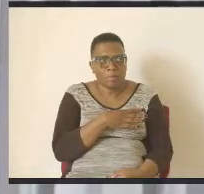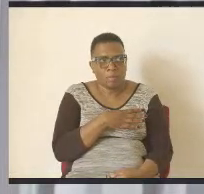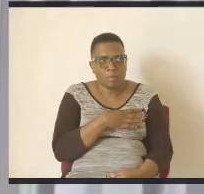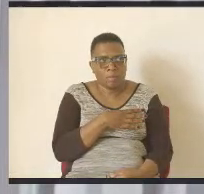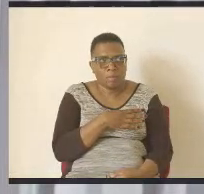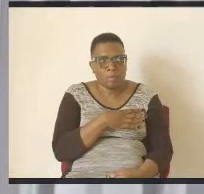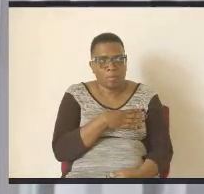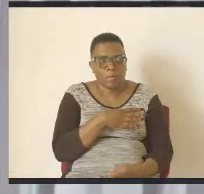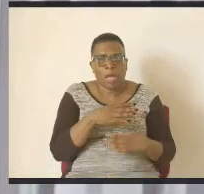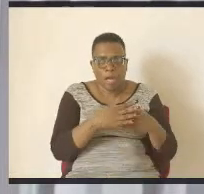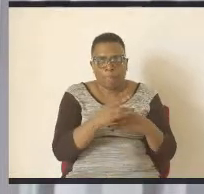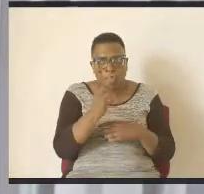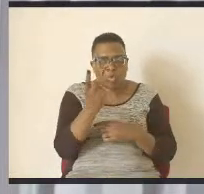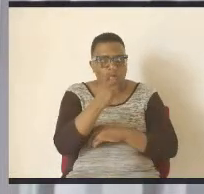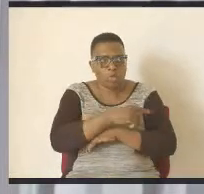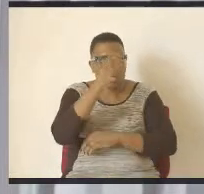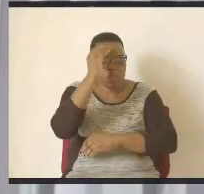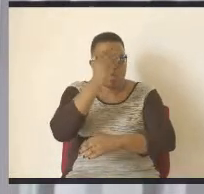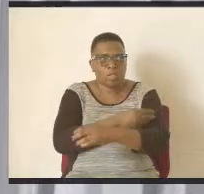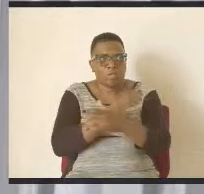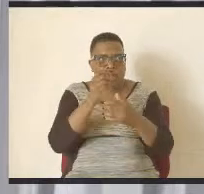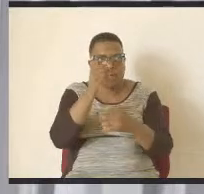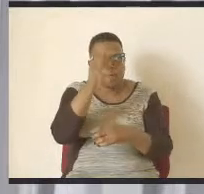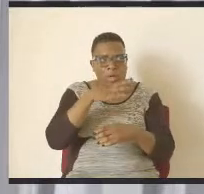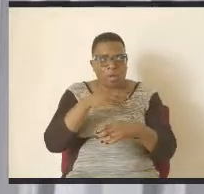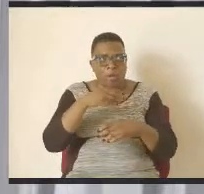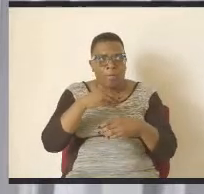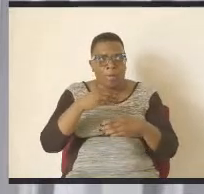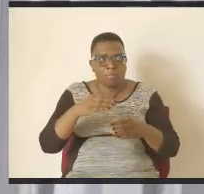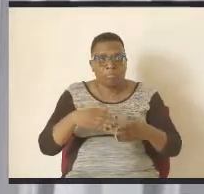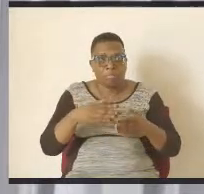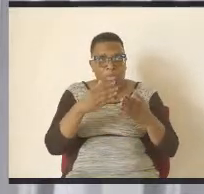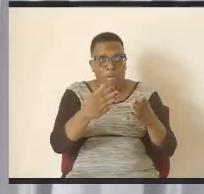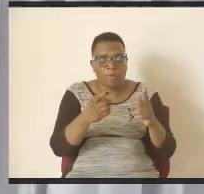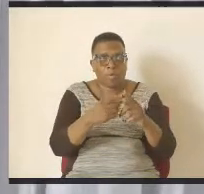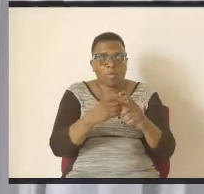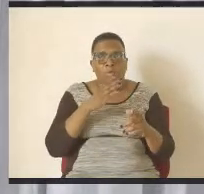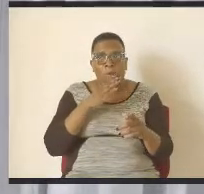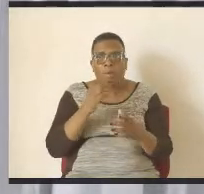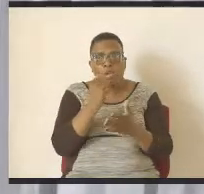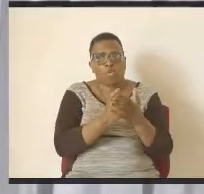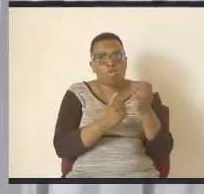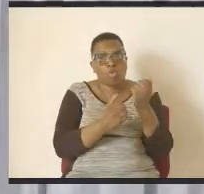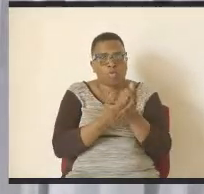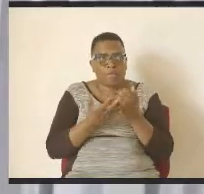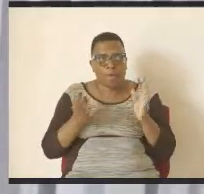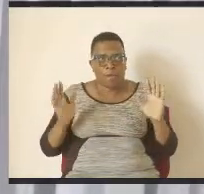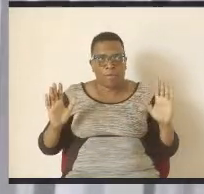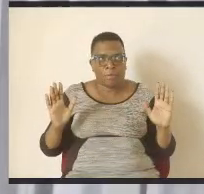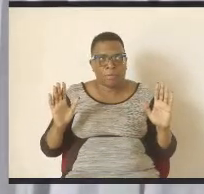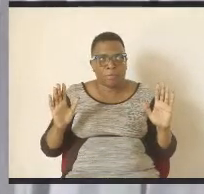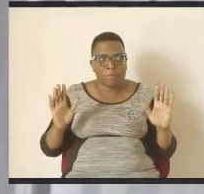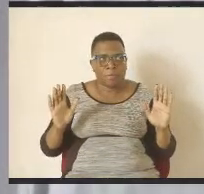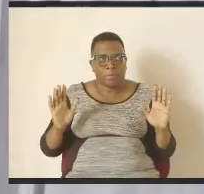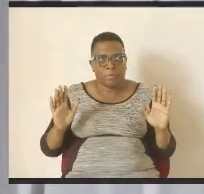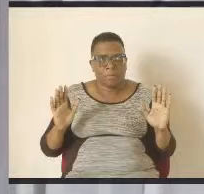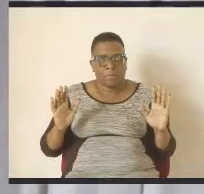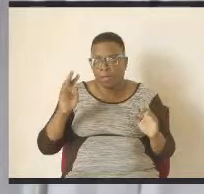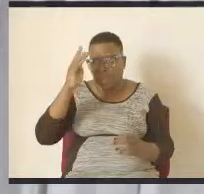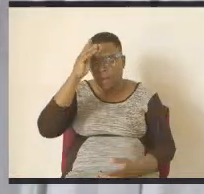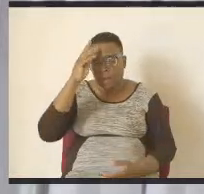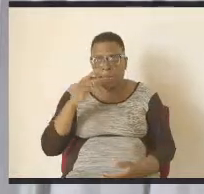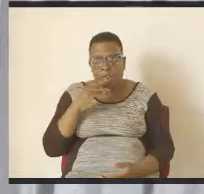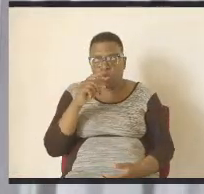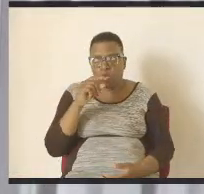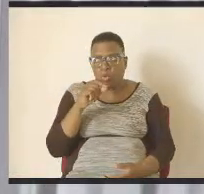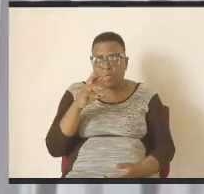After 2 days, the Son of Man will be delivered up to be crucified. Another person shared about